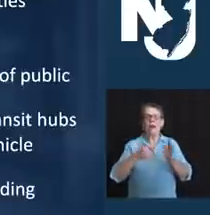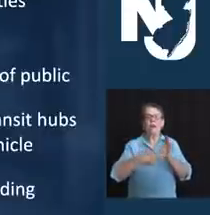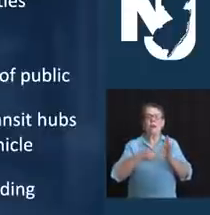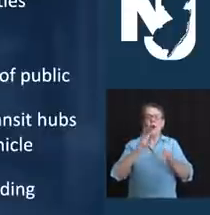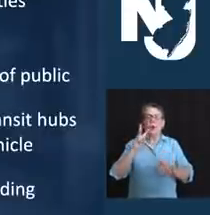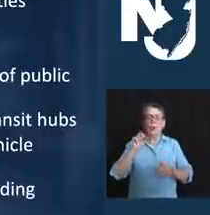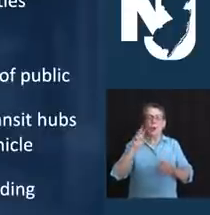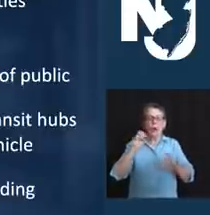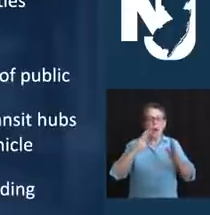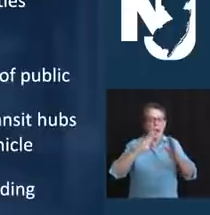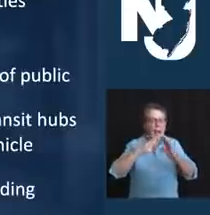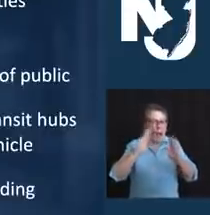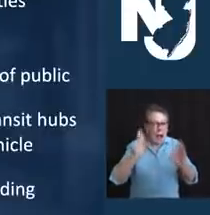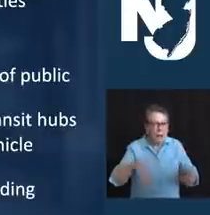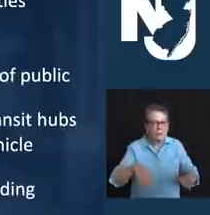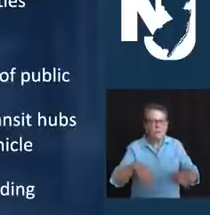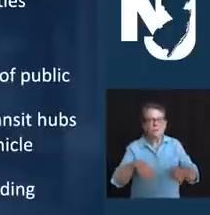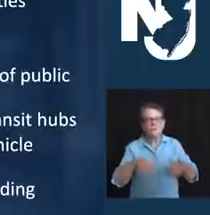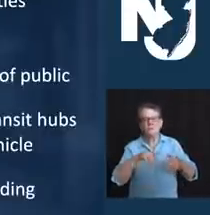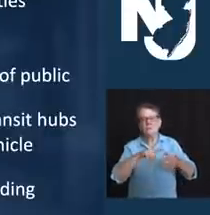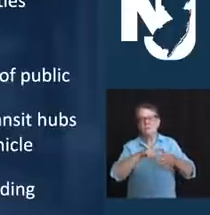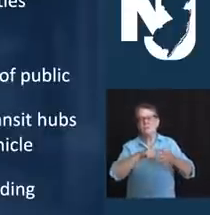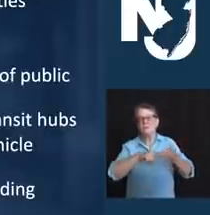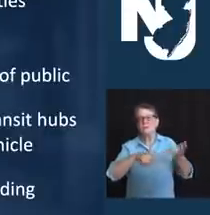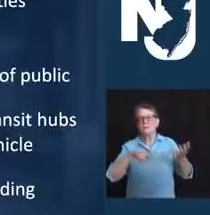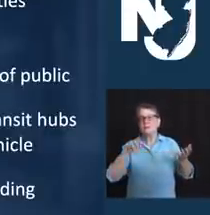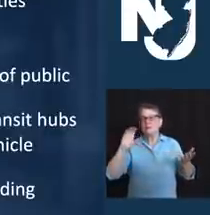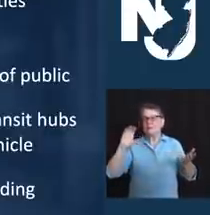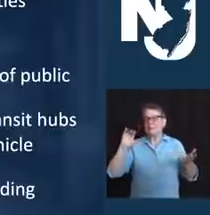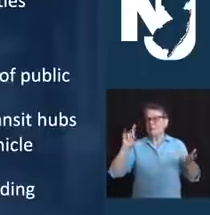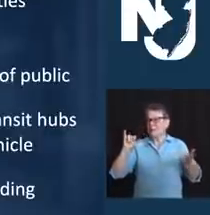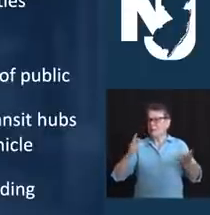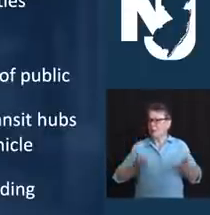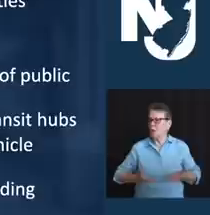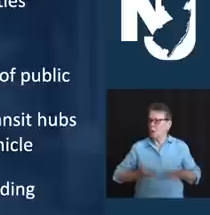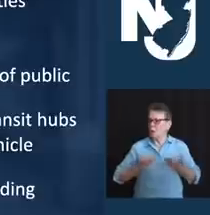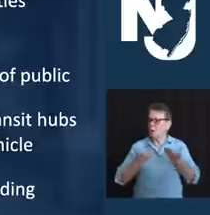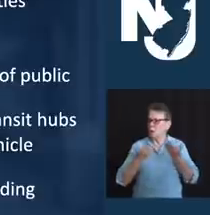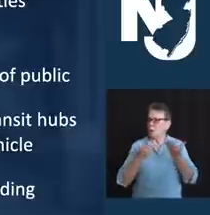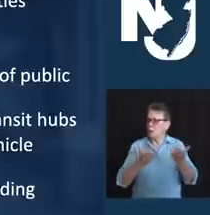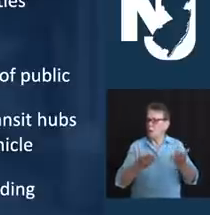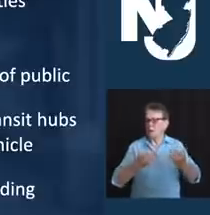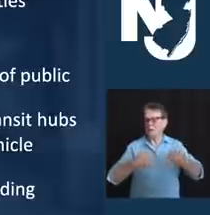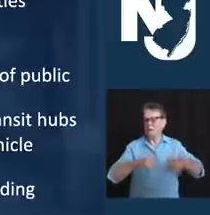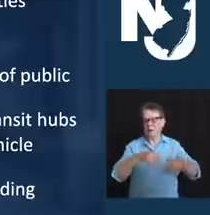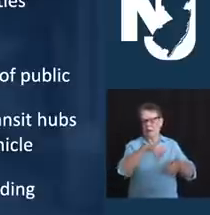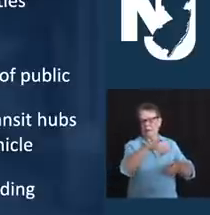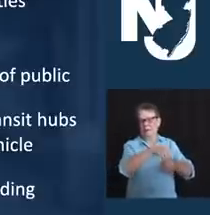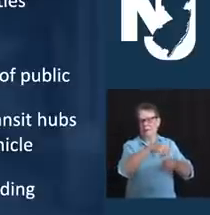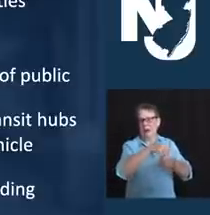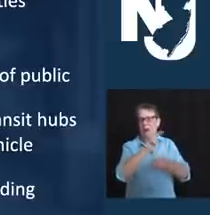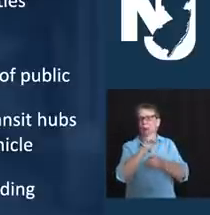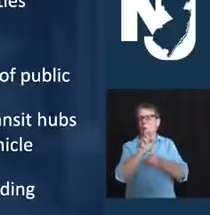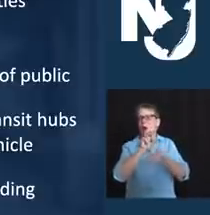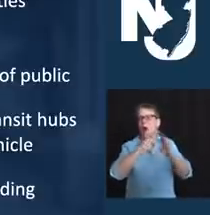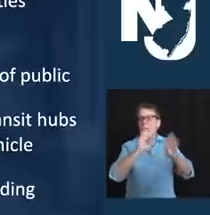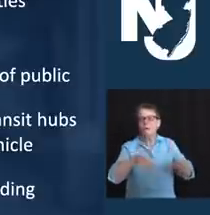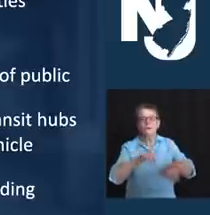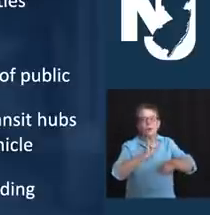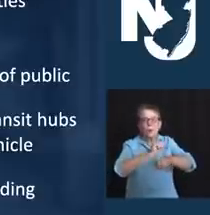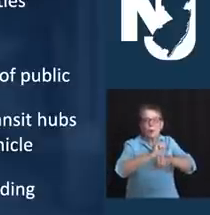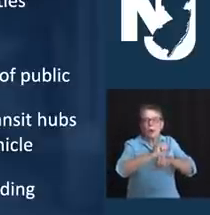are spaces where masking will continue to be required, including healthcare settings and long-term care